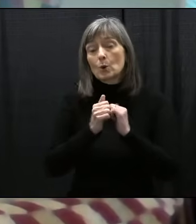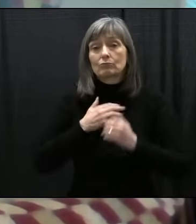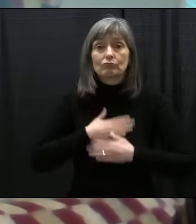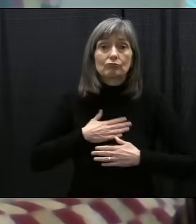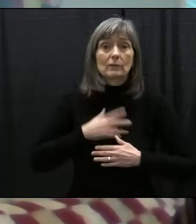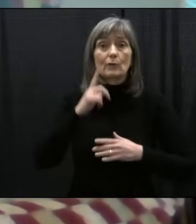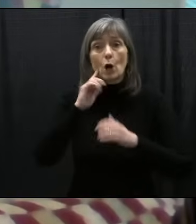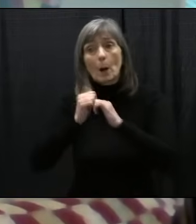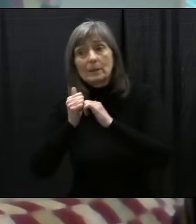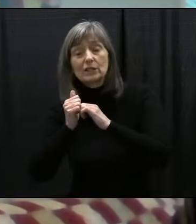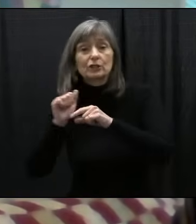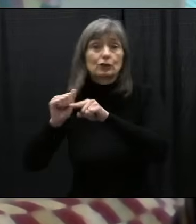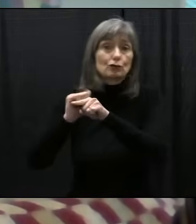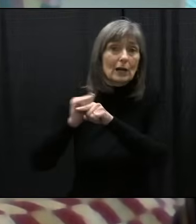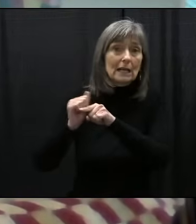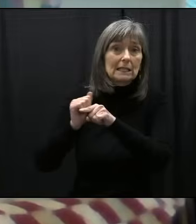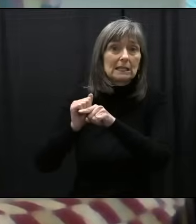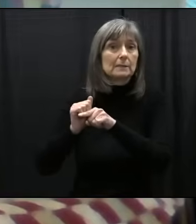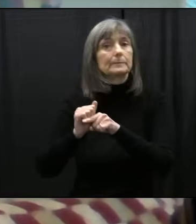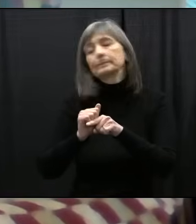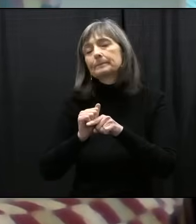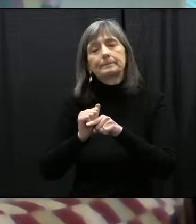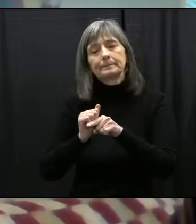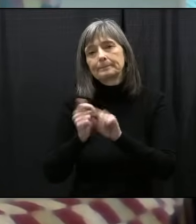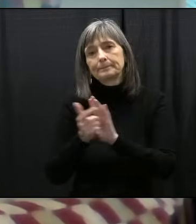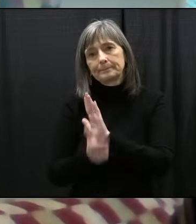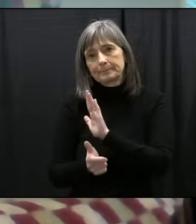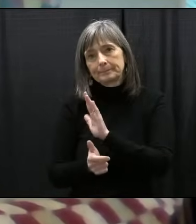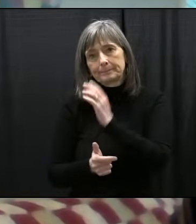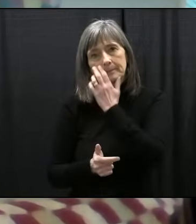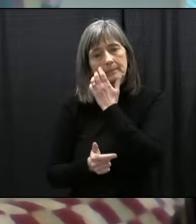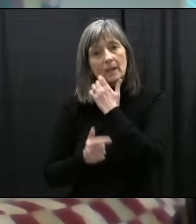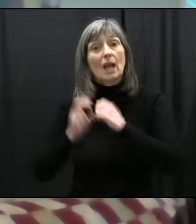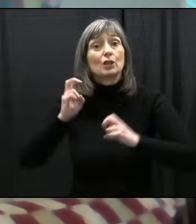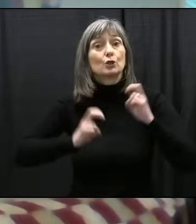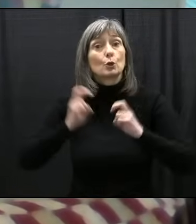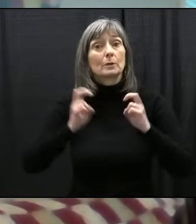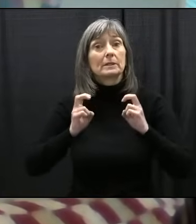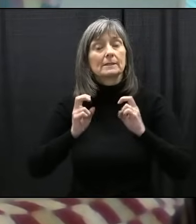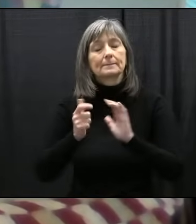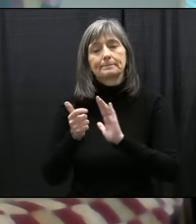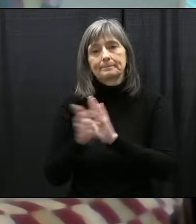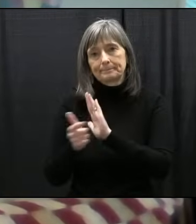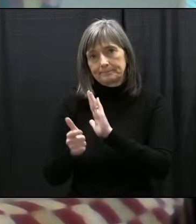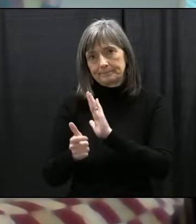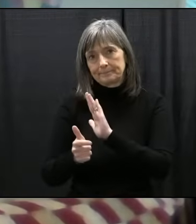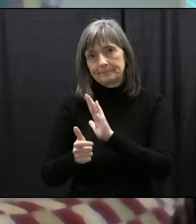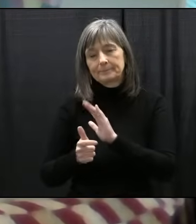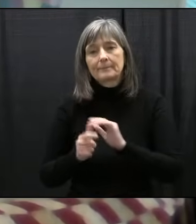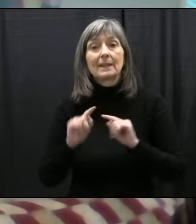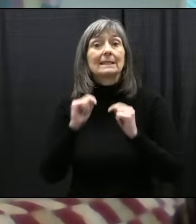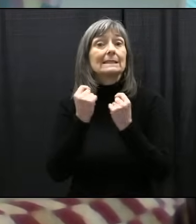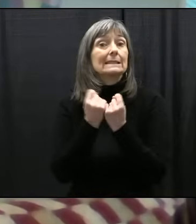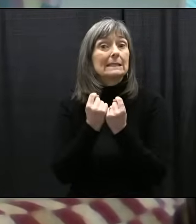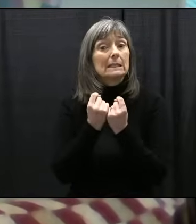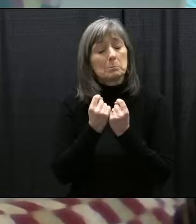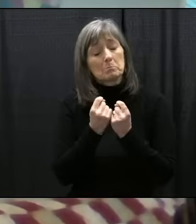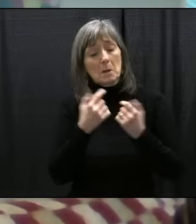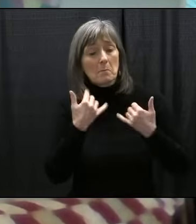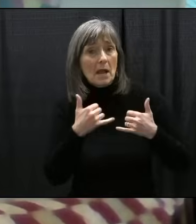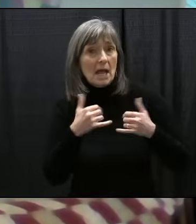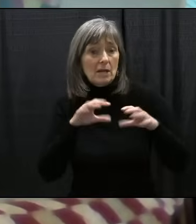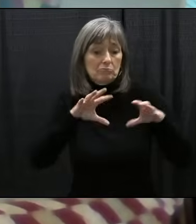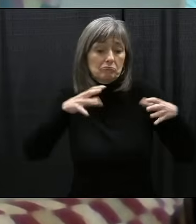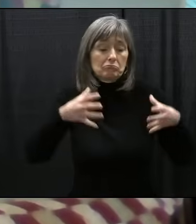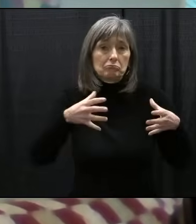such as competitions and training camps, is not permitted. Tournaments are also not permitted. Teams can continue to play